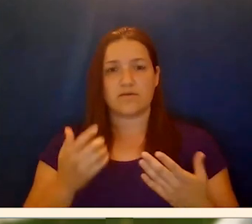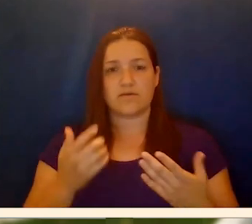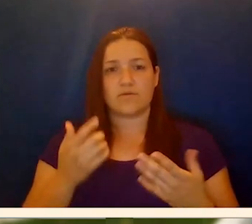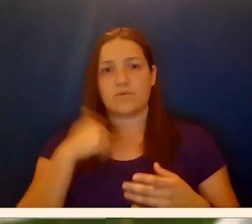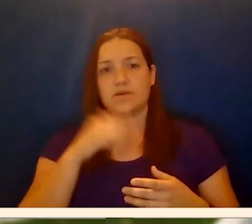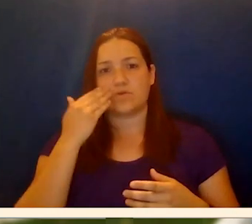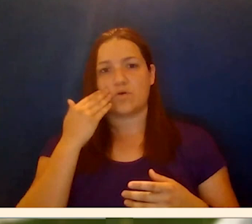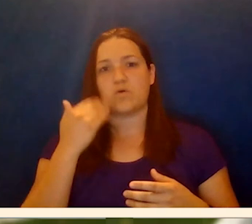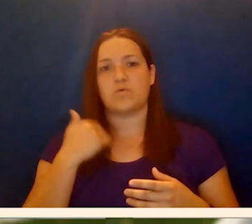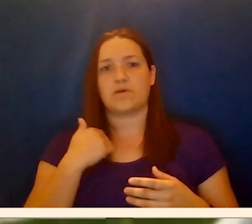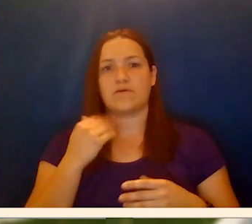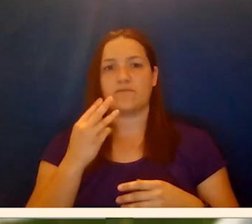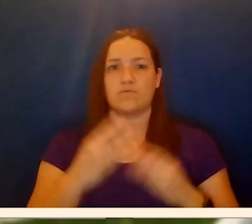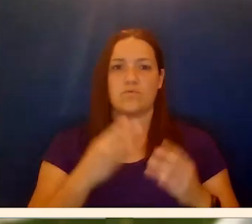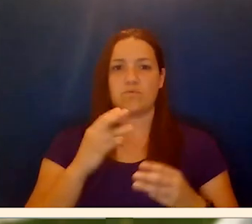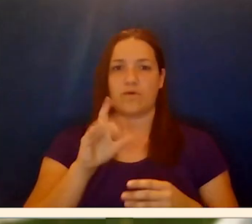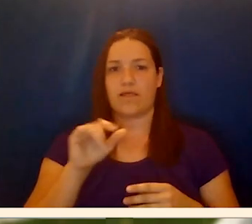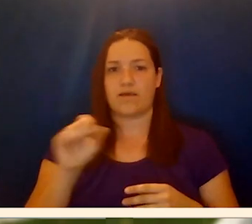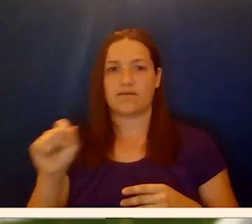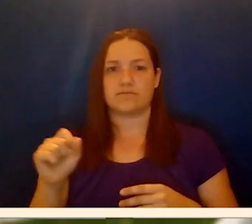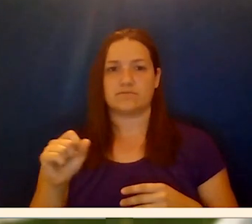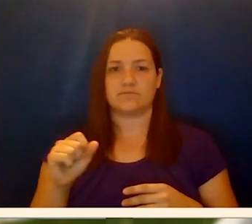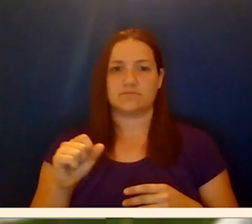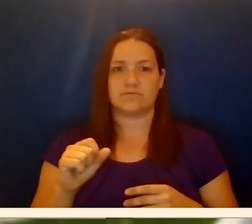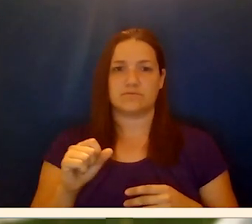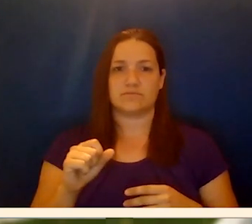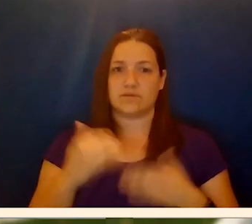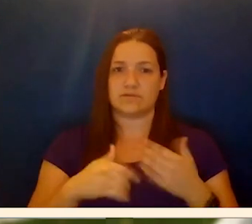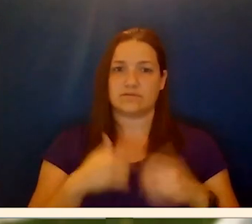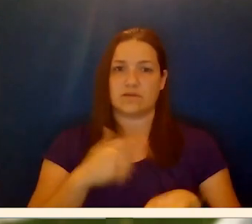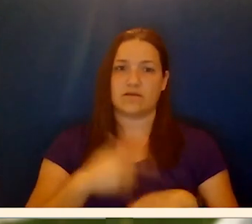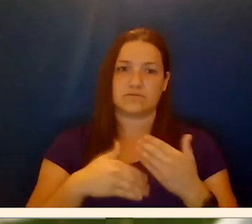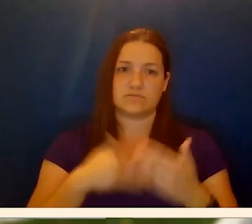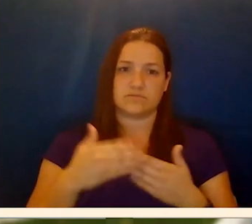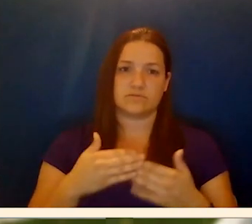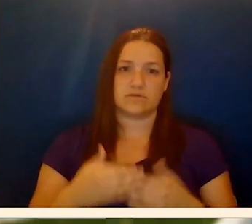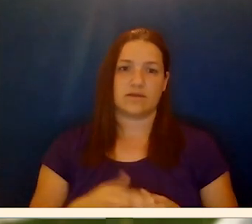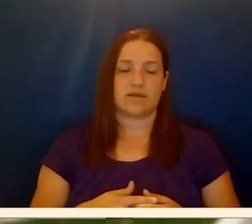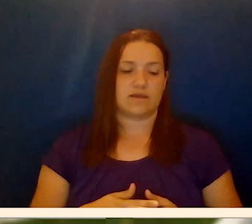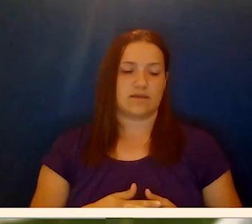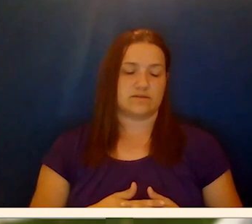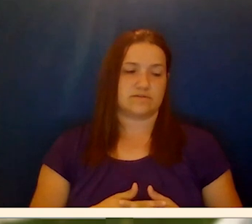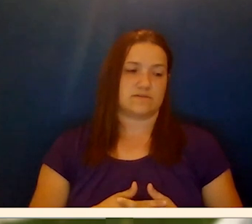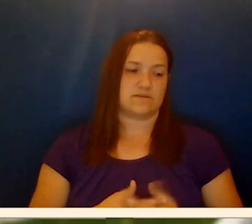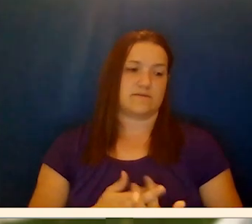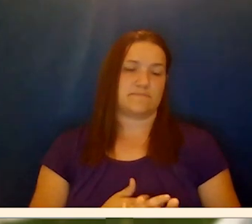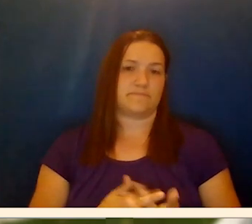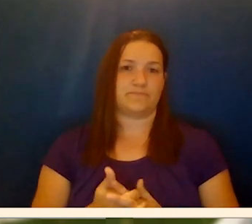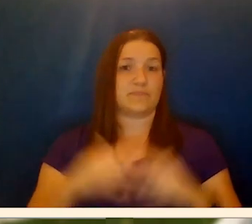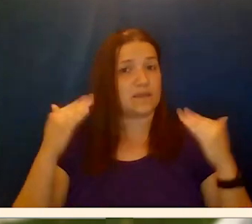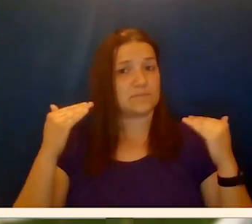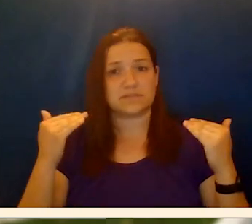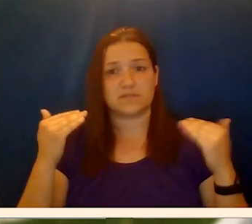not world class. Becoming world class is a journey, and the expectations are rising all